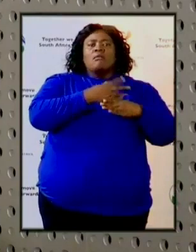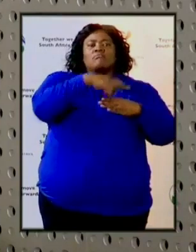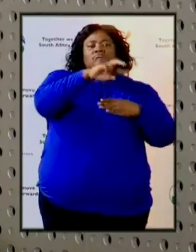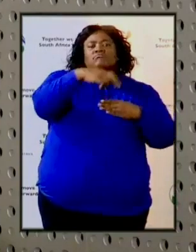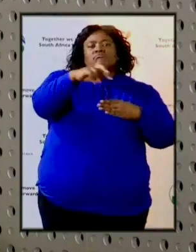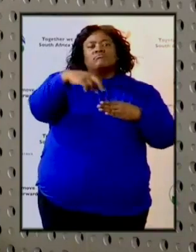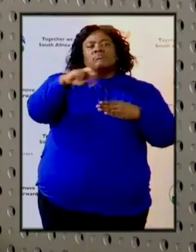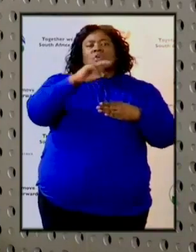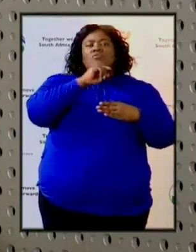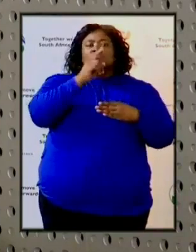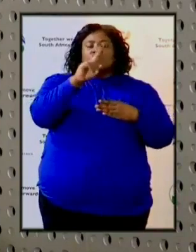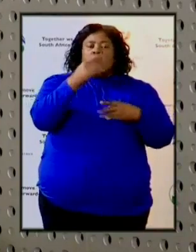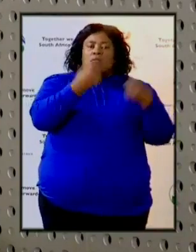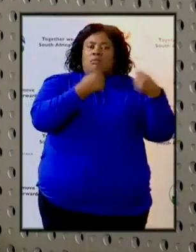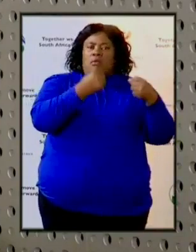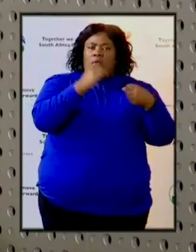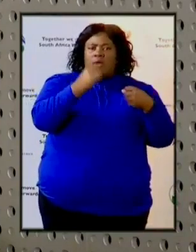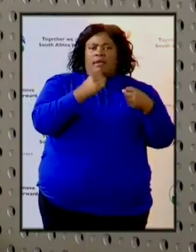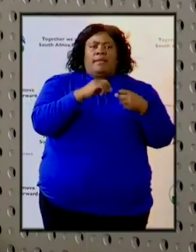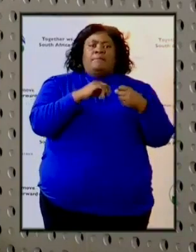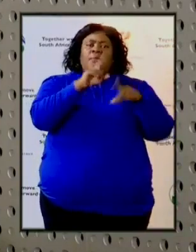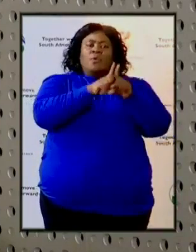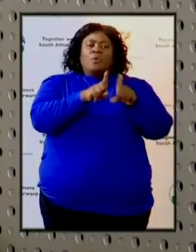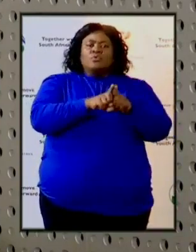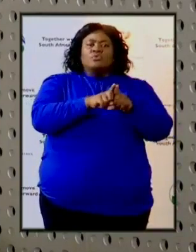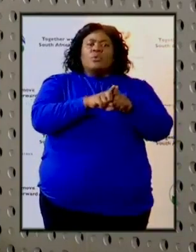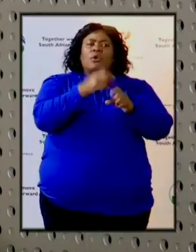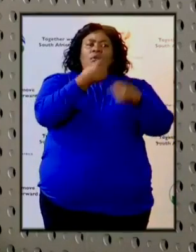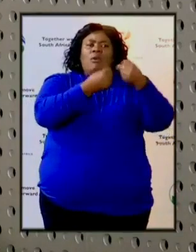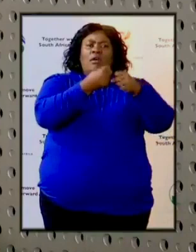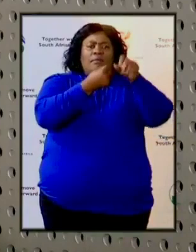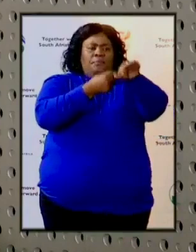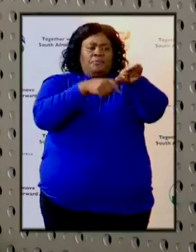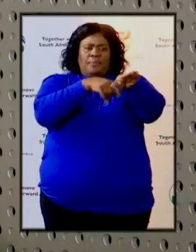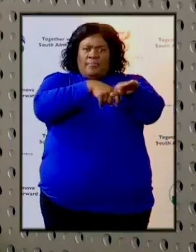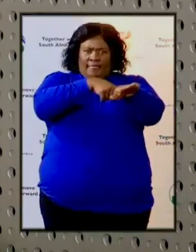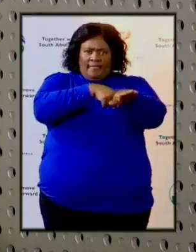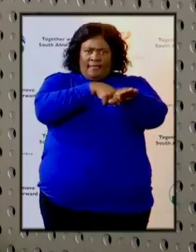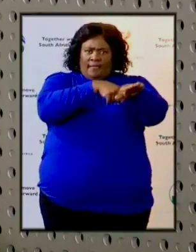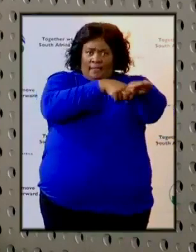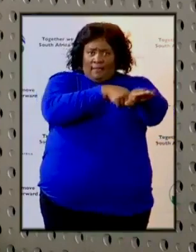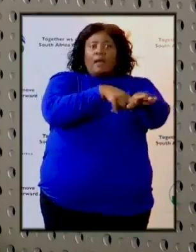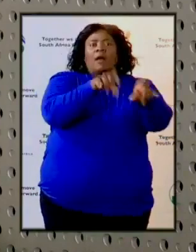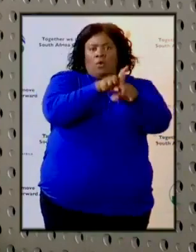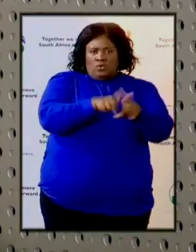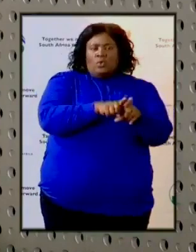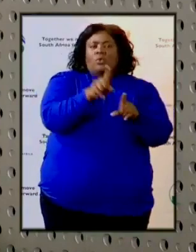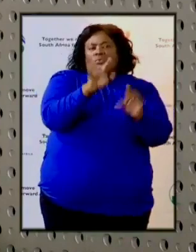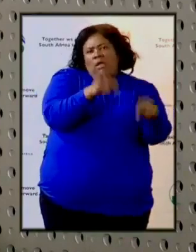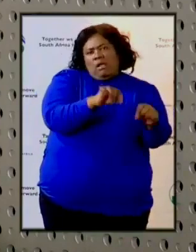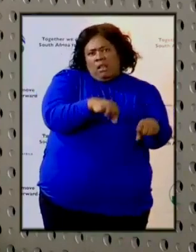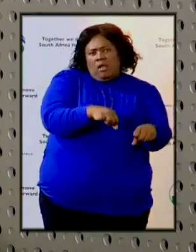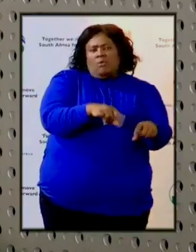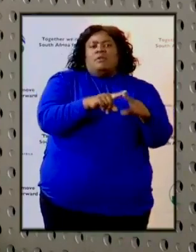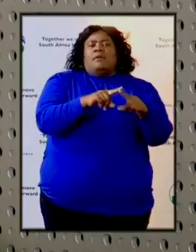trucks, emergency repairs also of homes, plumbing, electrician, locksmith, all those things will be there